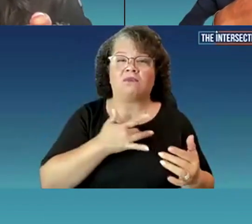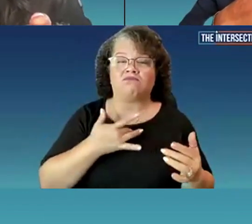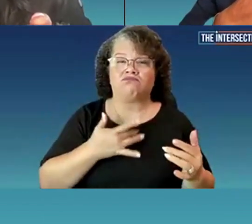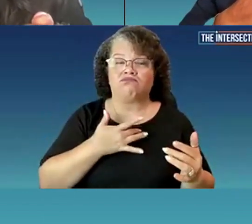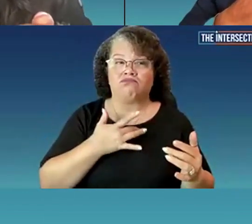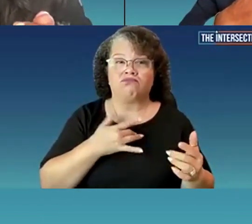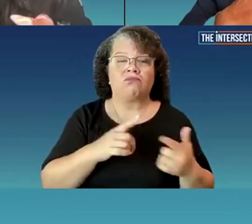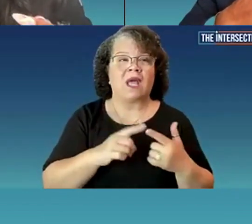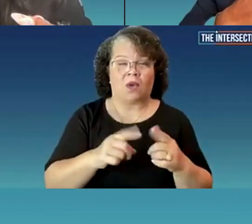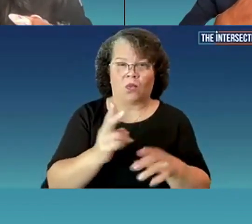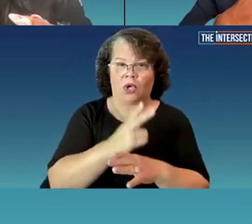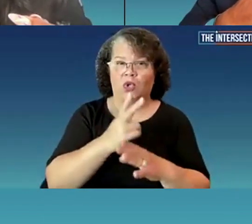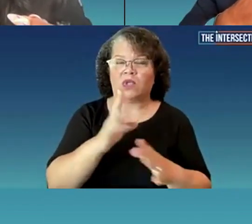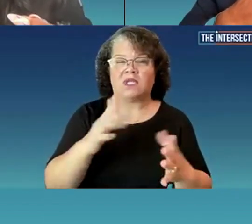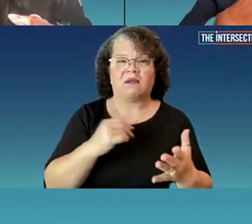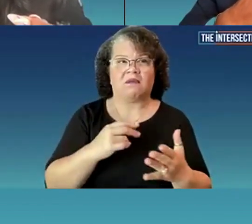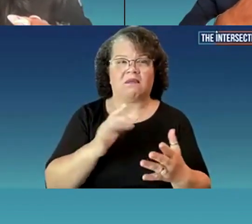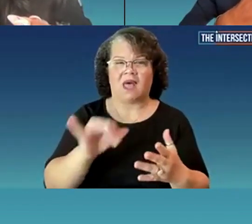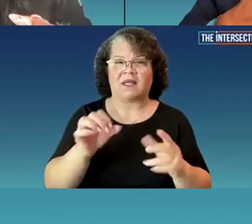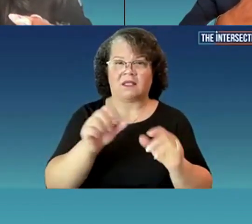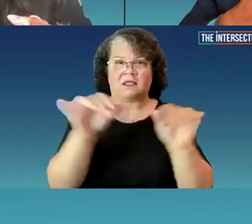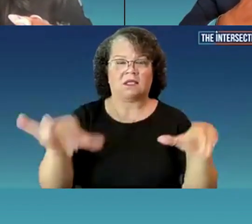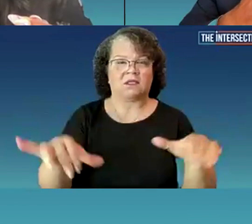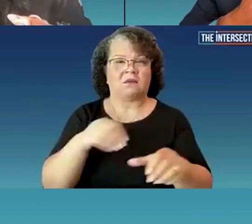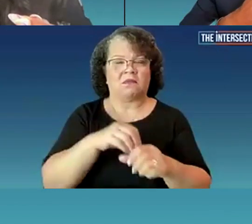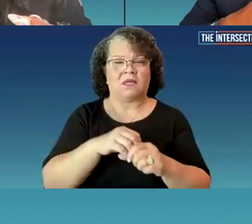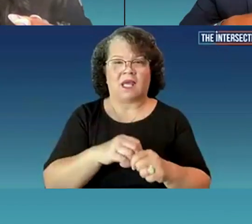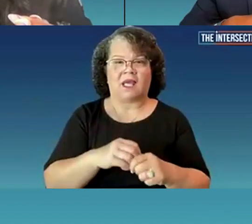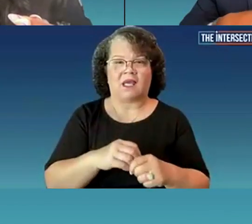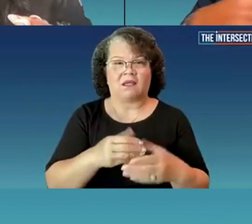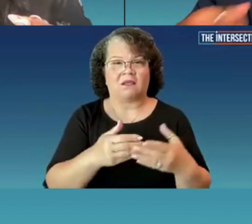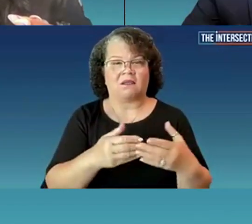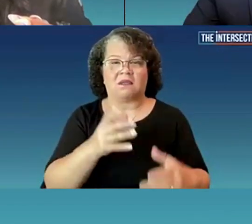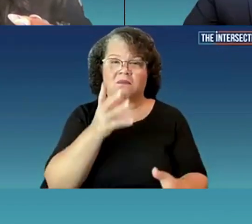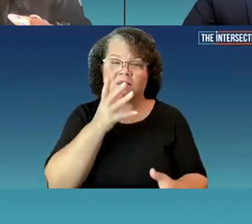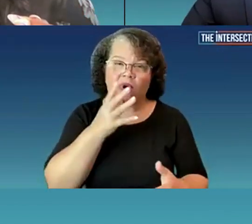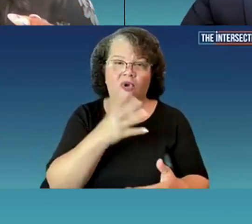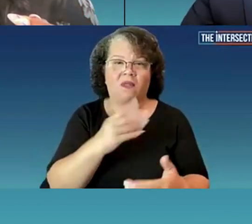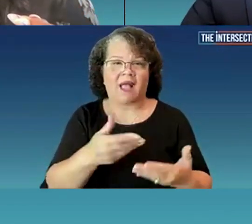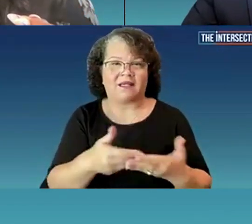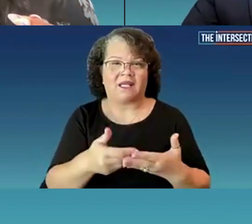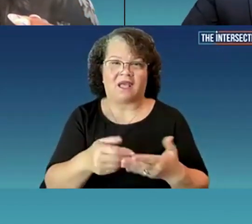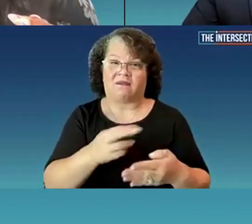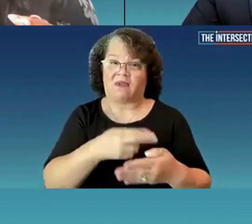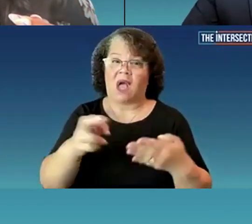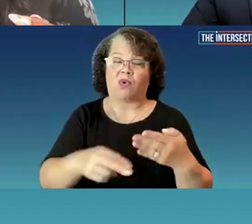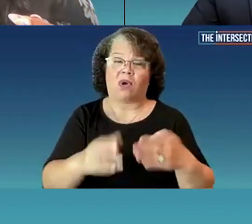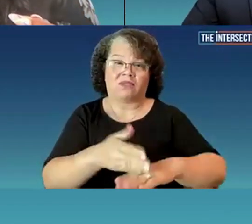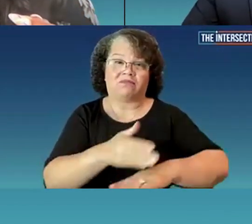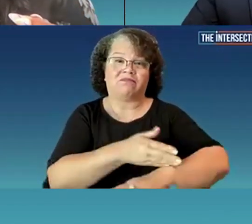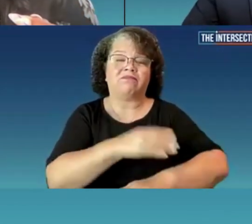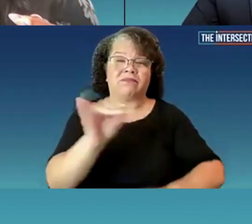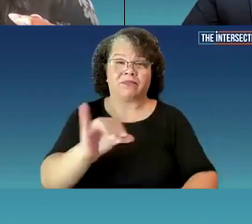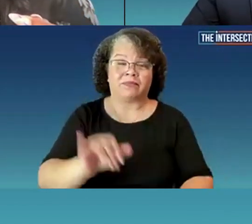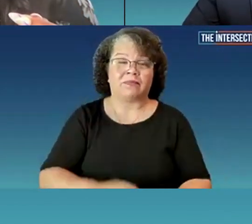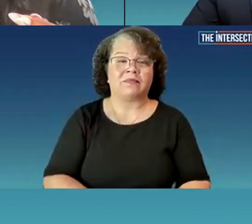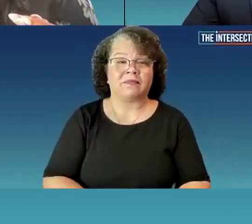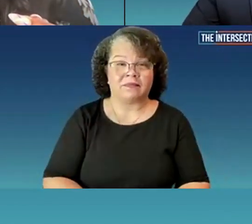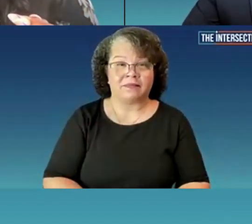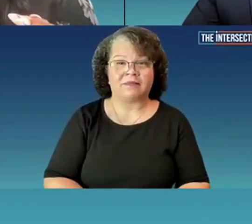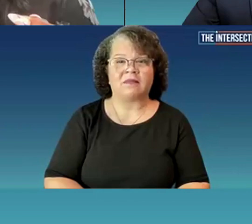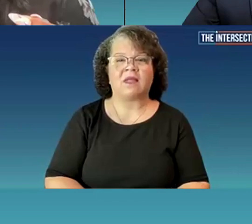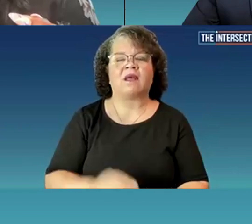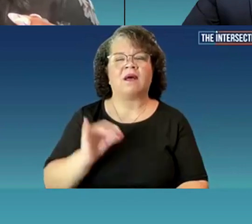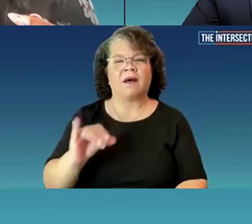this system in maternal and infant outcomes. Wow, fantastic. So, Kimberly, I want to come to